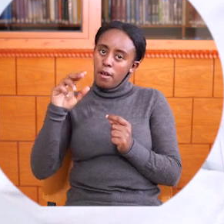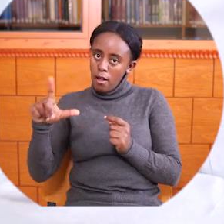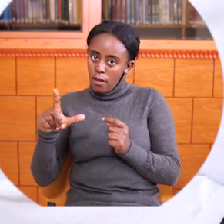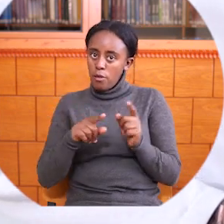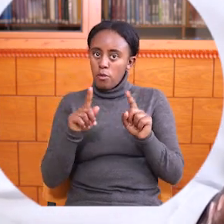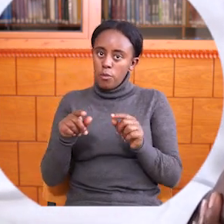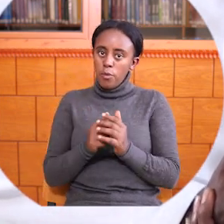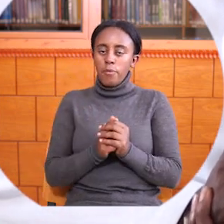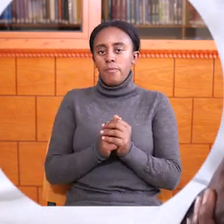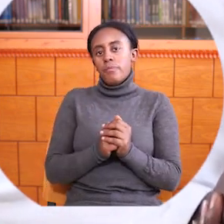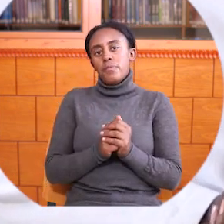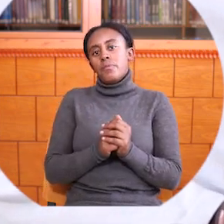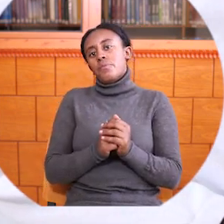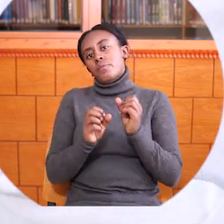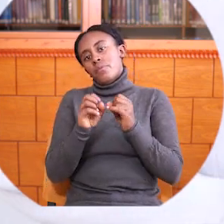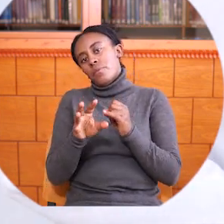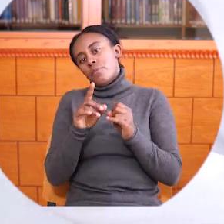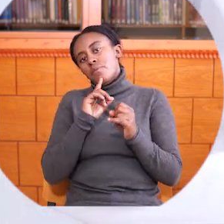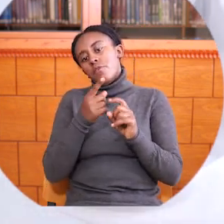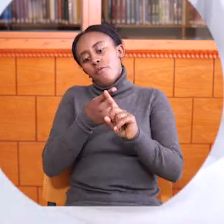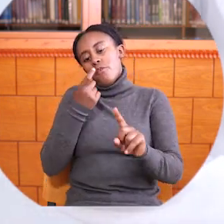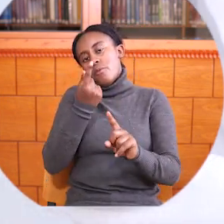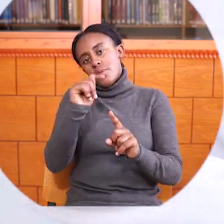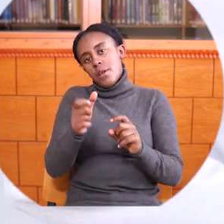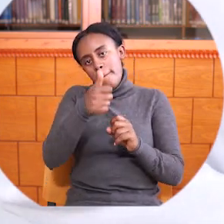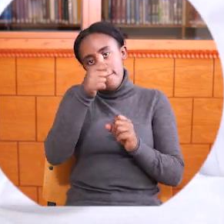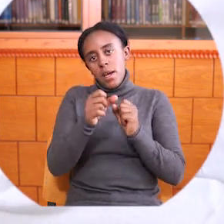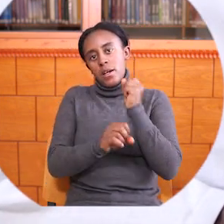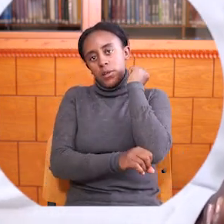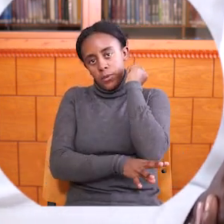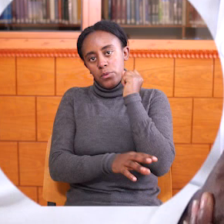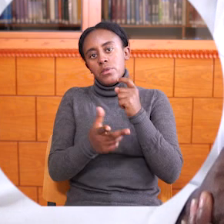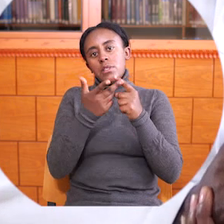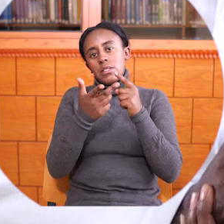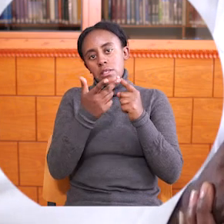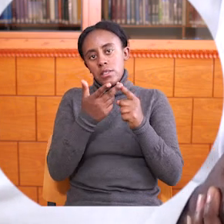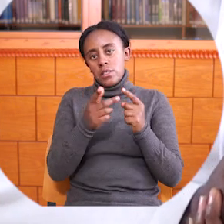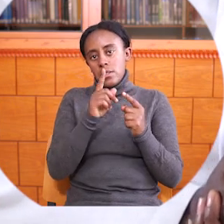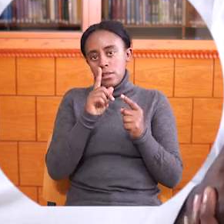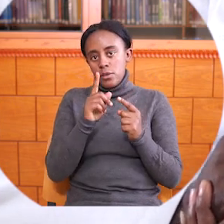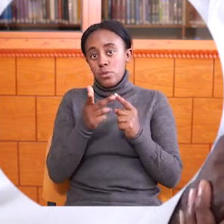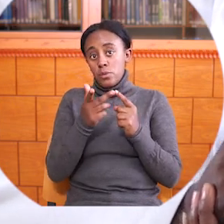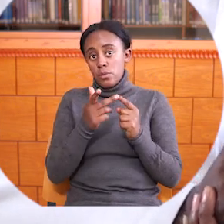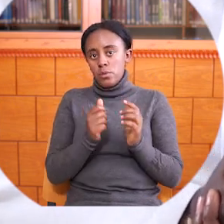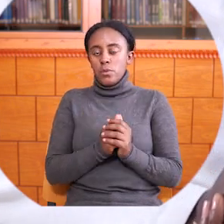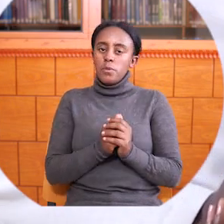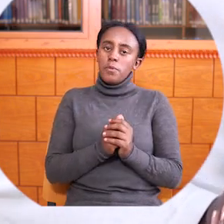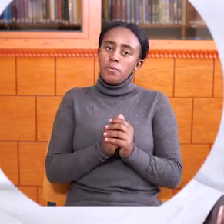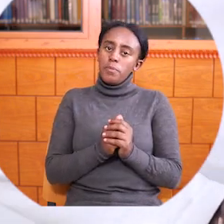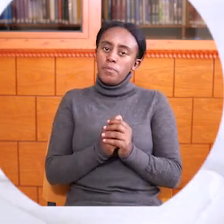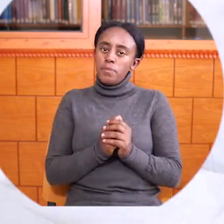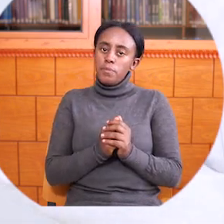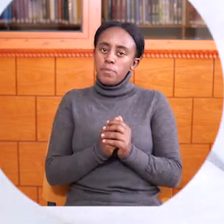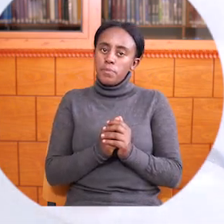a secondary root which is branched from the main root. And the third one is root hair. Root hair is